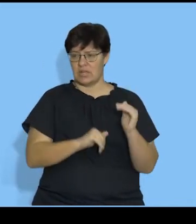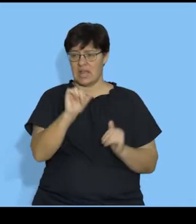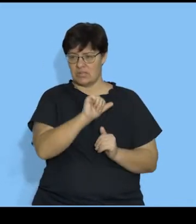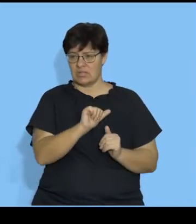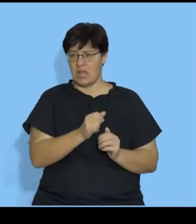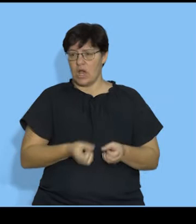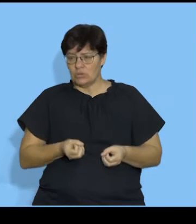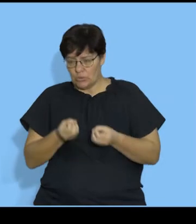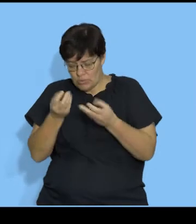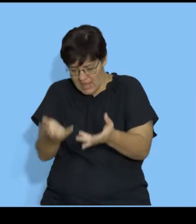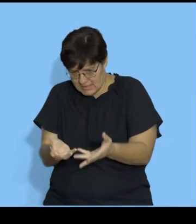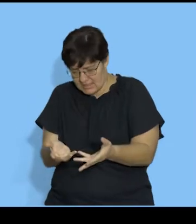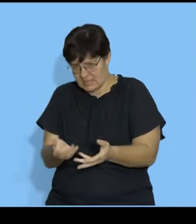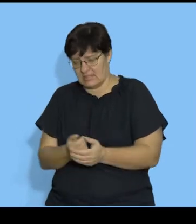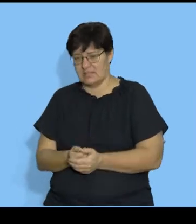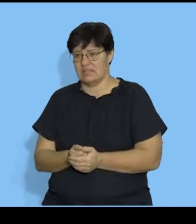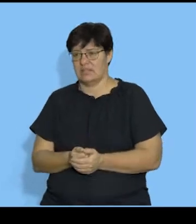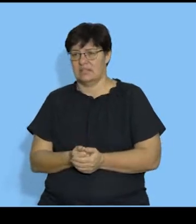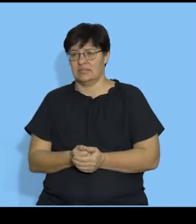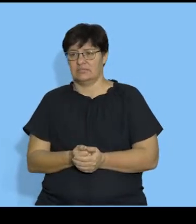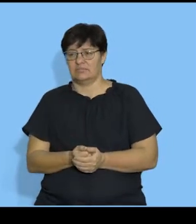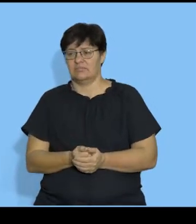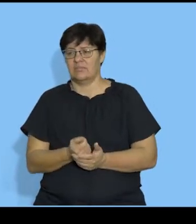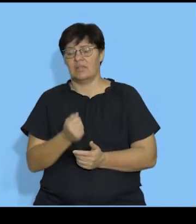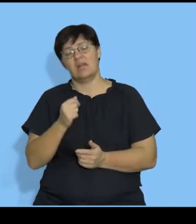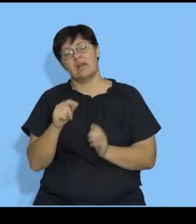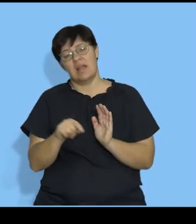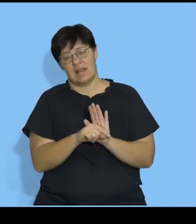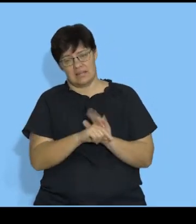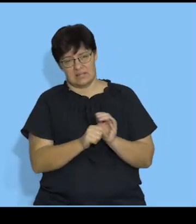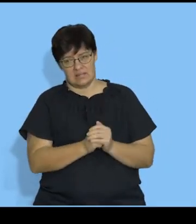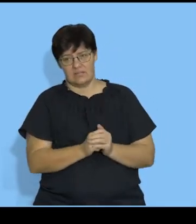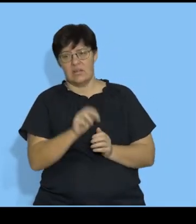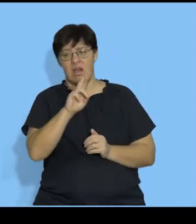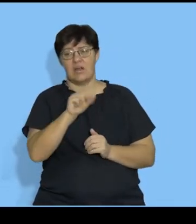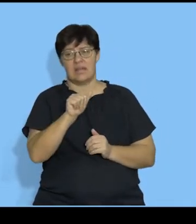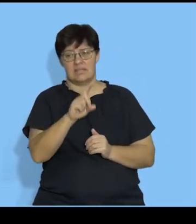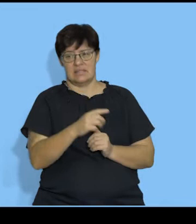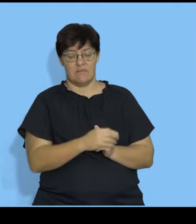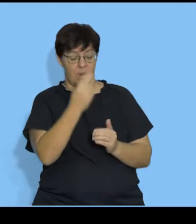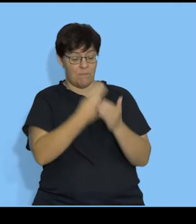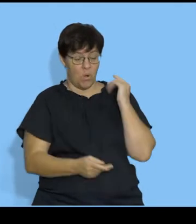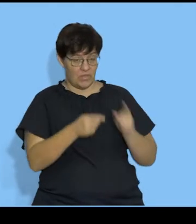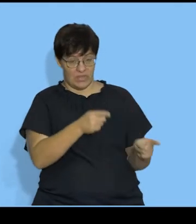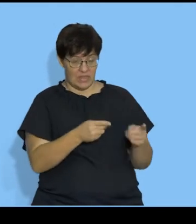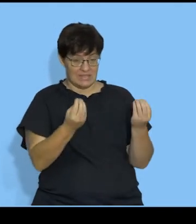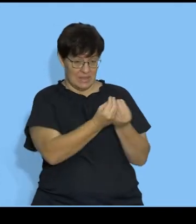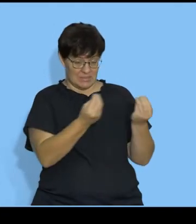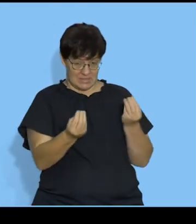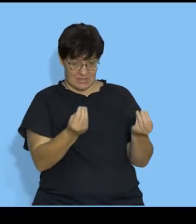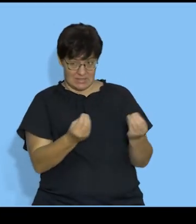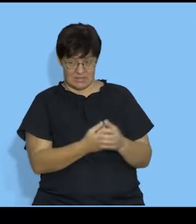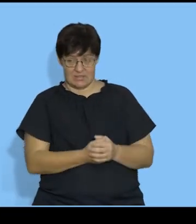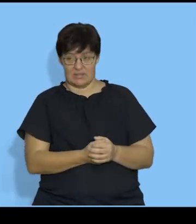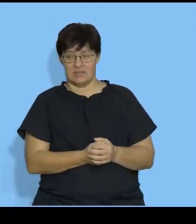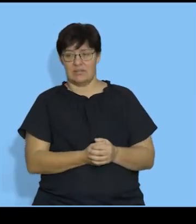So the equivalent of that would be RAD. So both of these are substances. All right. So this